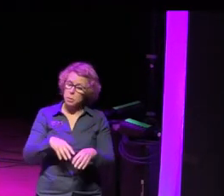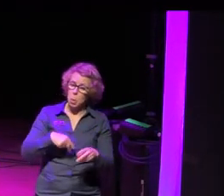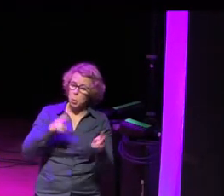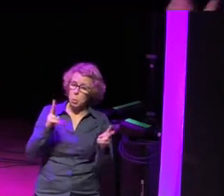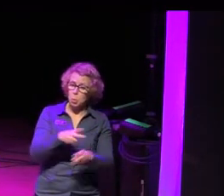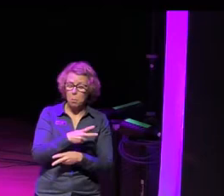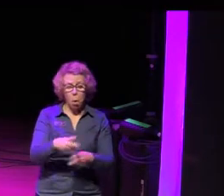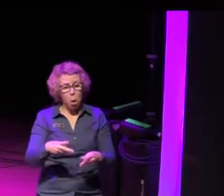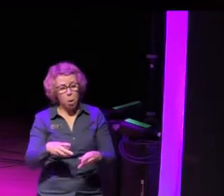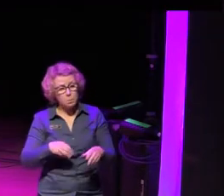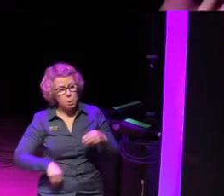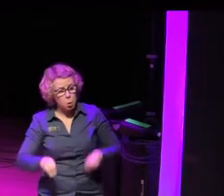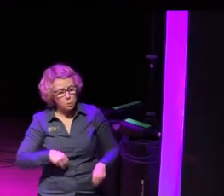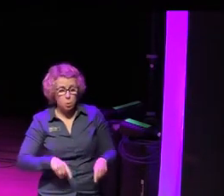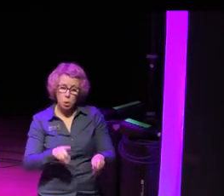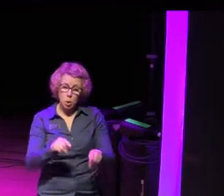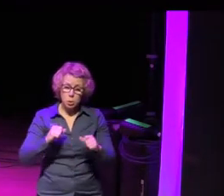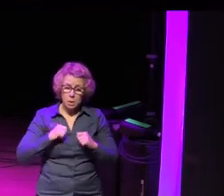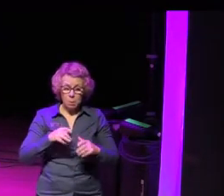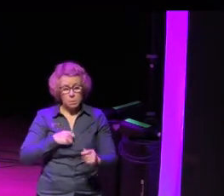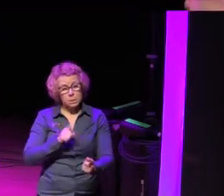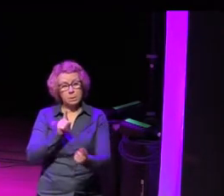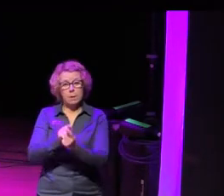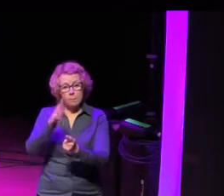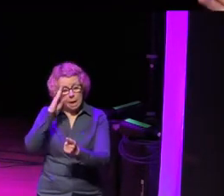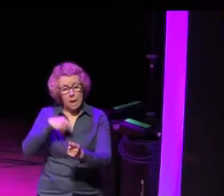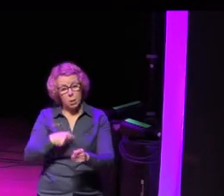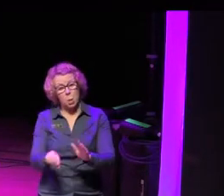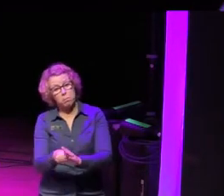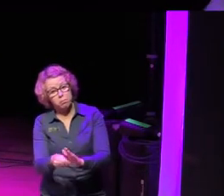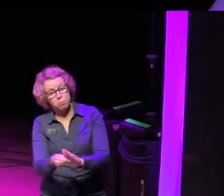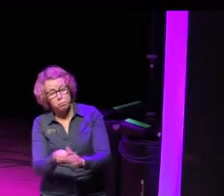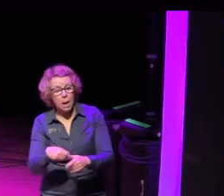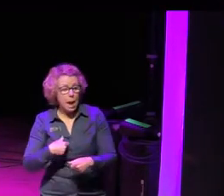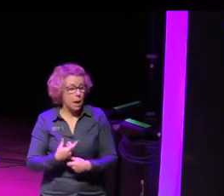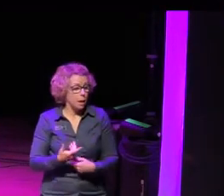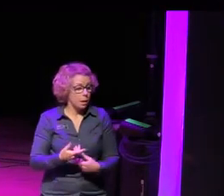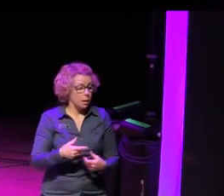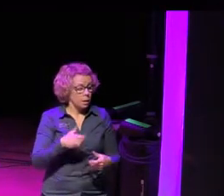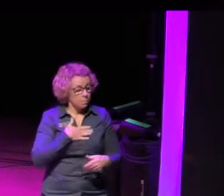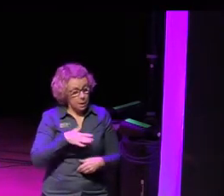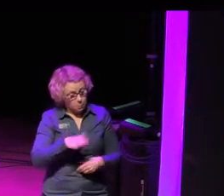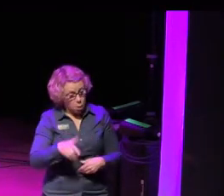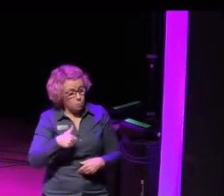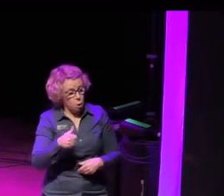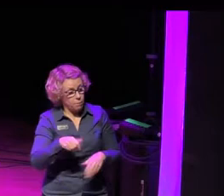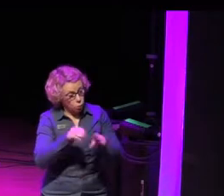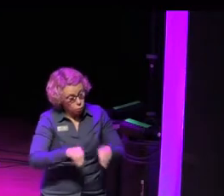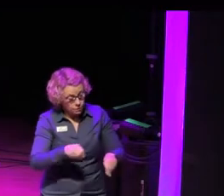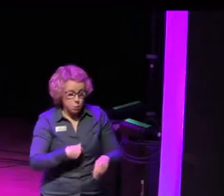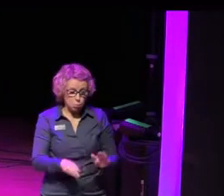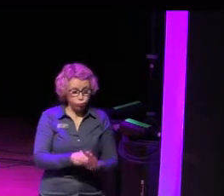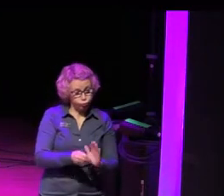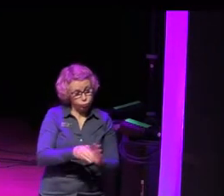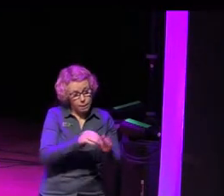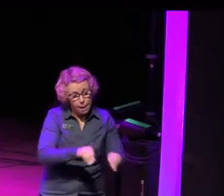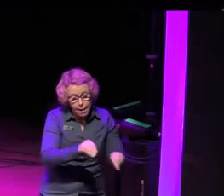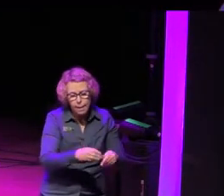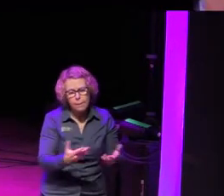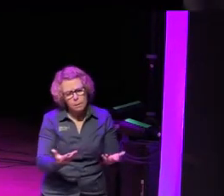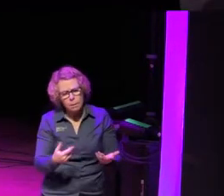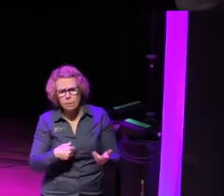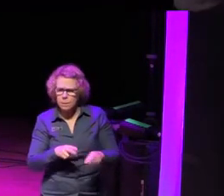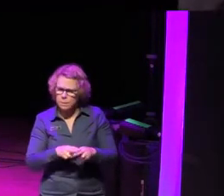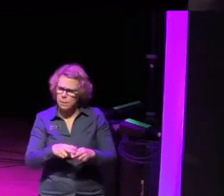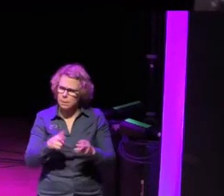pay the doctor, you pay the teacher, you etc. That it's sort of, I wouldn't say it's accepted, but it's there's a certain normality.